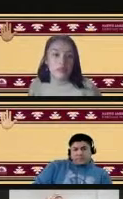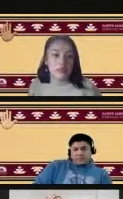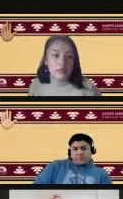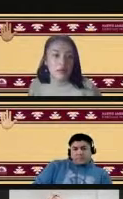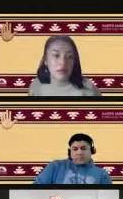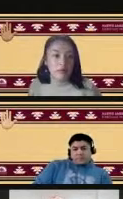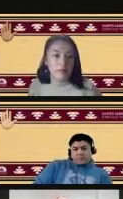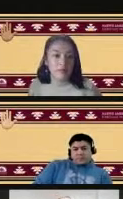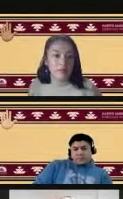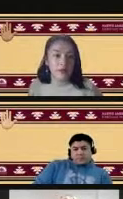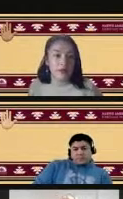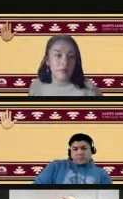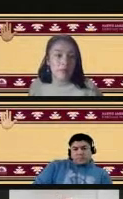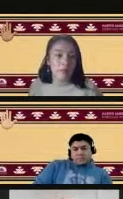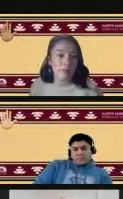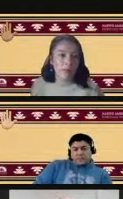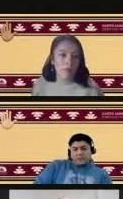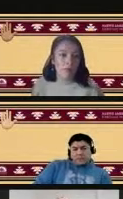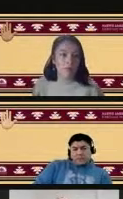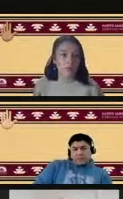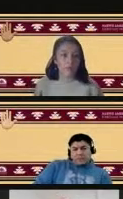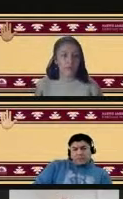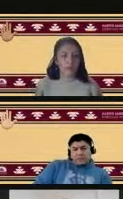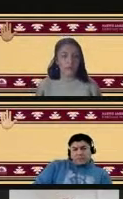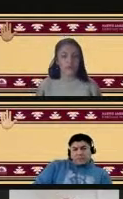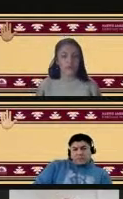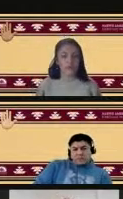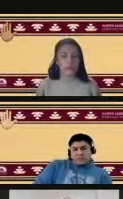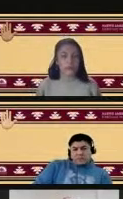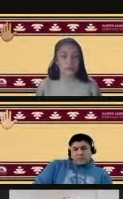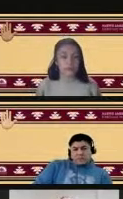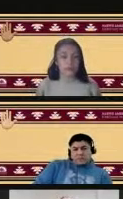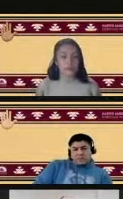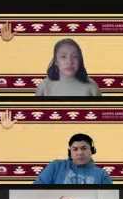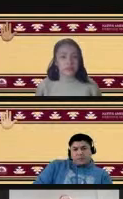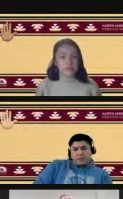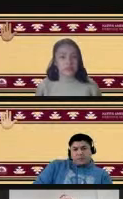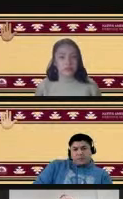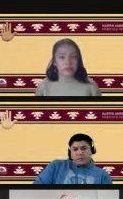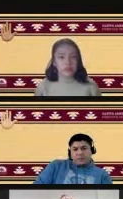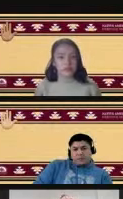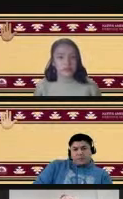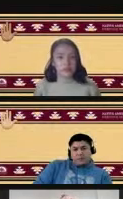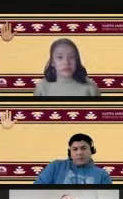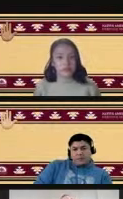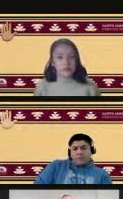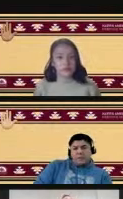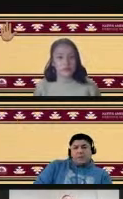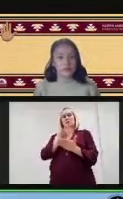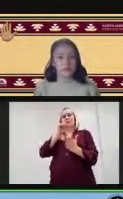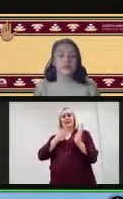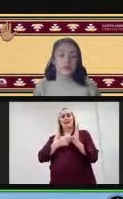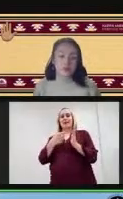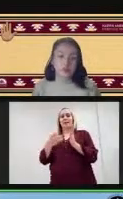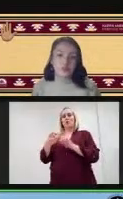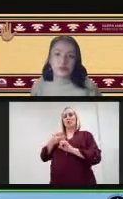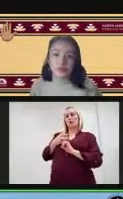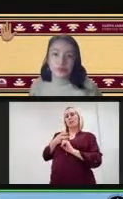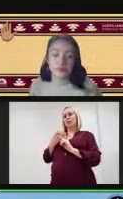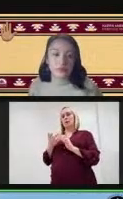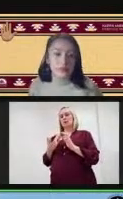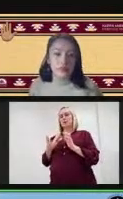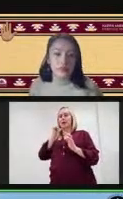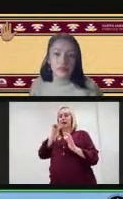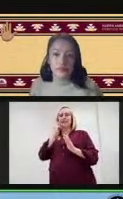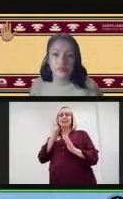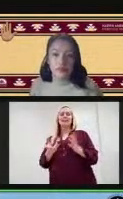for that. Because every year the budget will have to be allocated, number of schools will have to be identified, recruitment and oversight. So there's